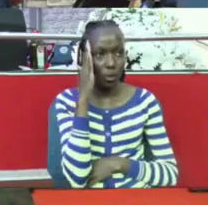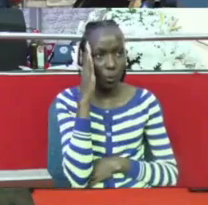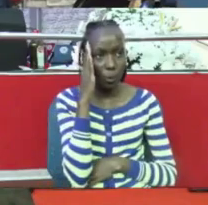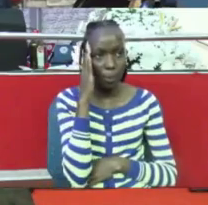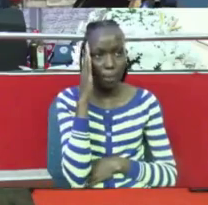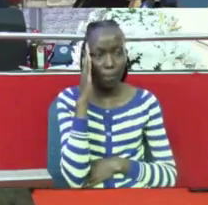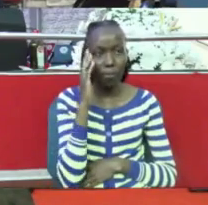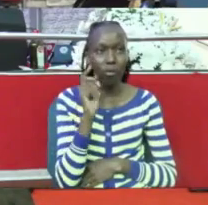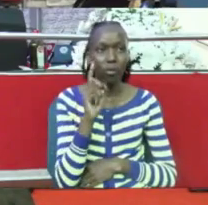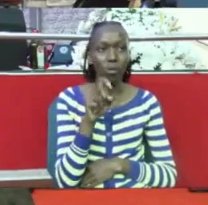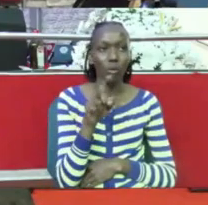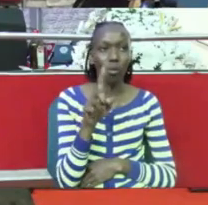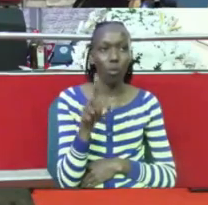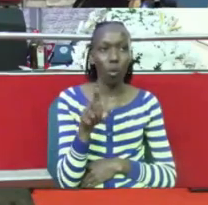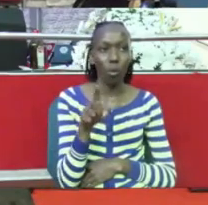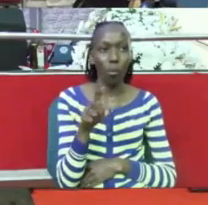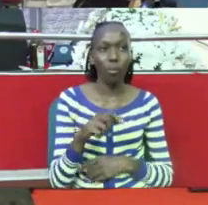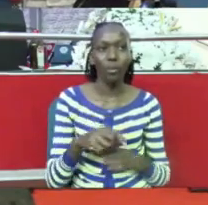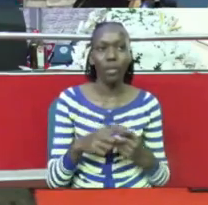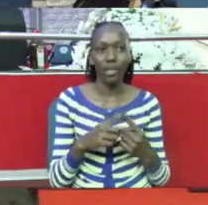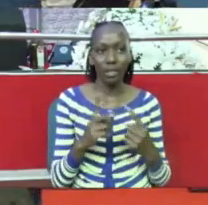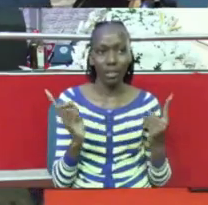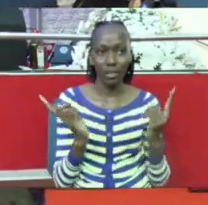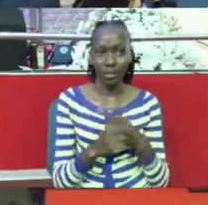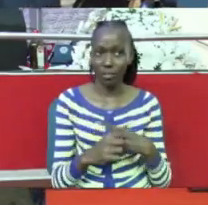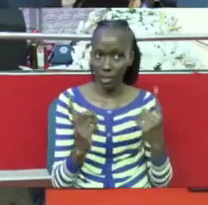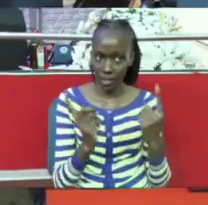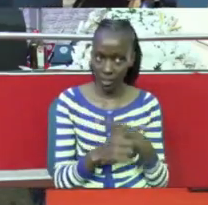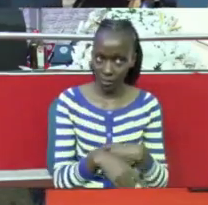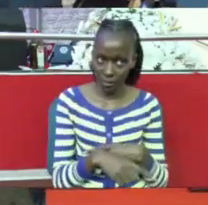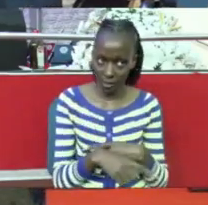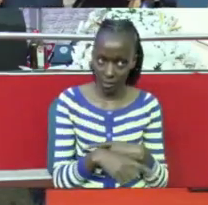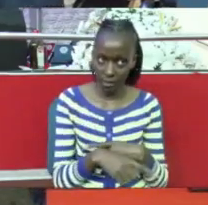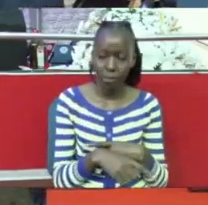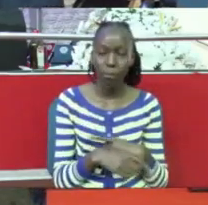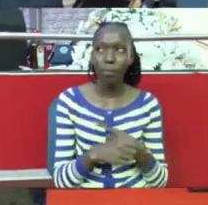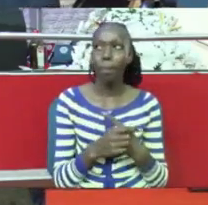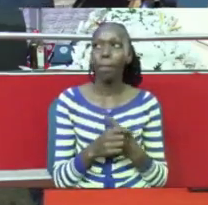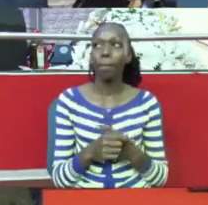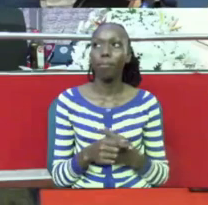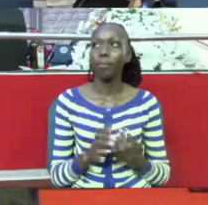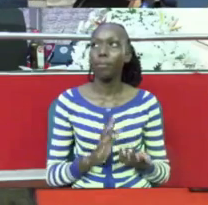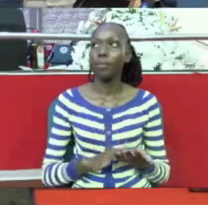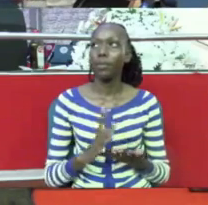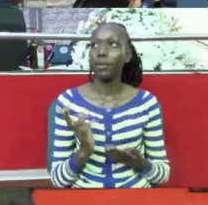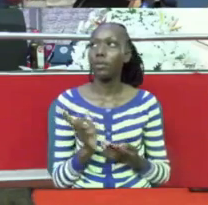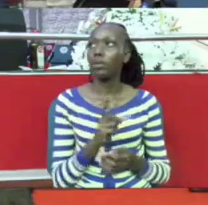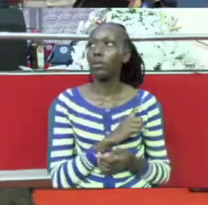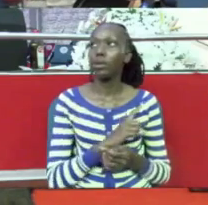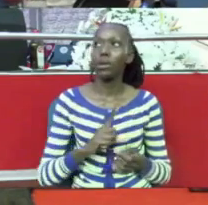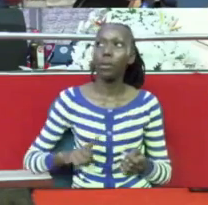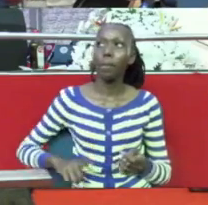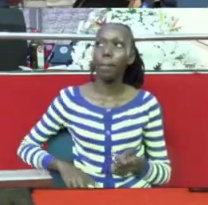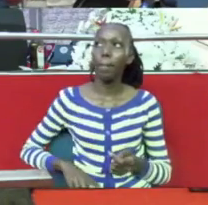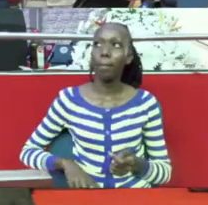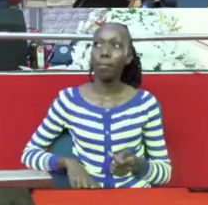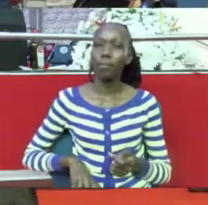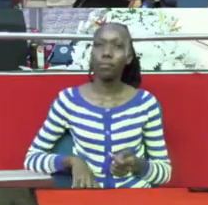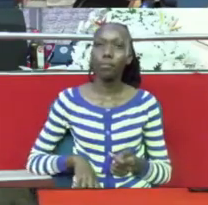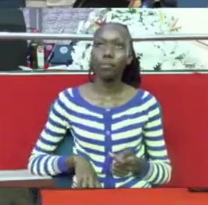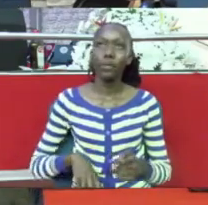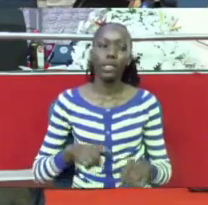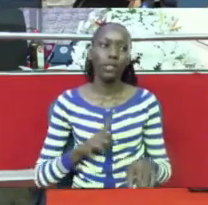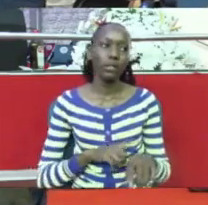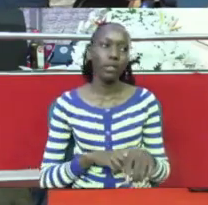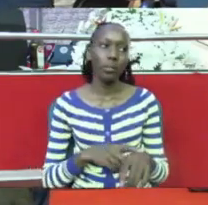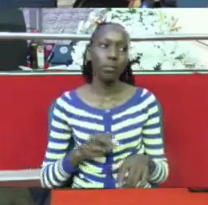find on the ground, na kila ambacho tunapata kwenye shamba. Praise the name of the Lord. Amen. When we talk about a